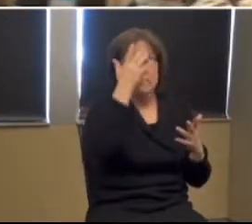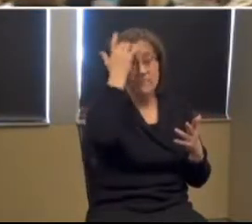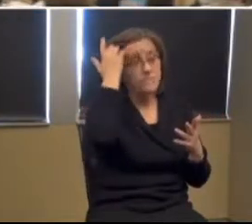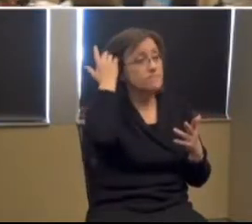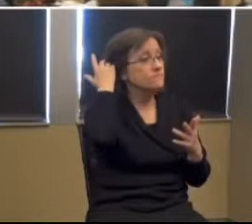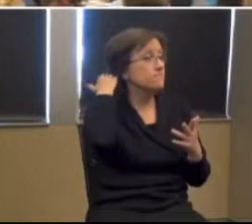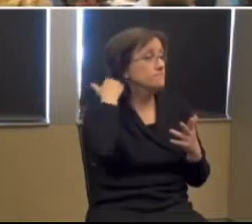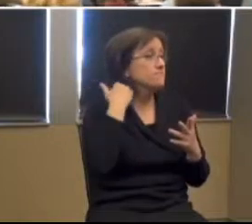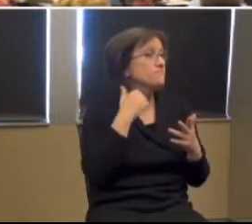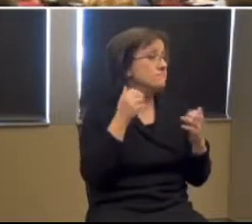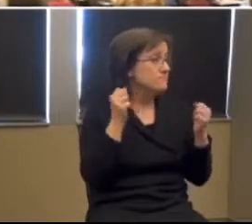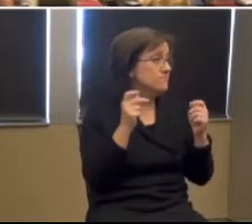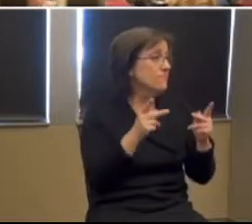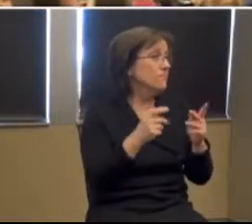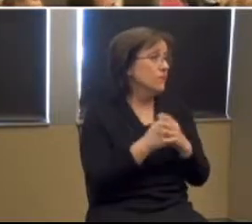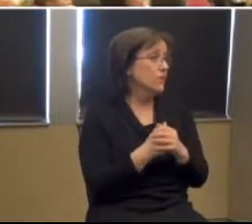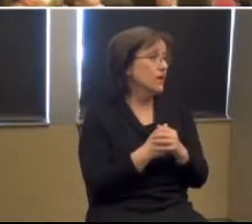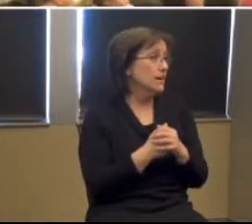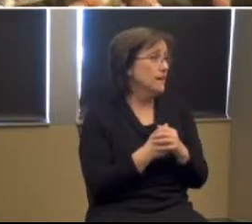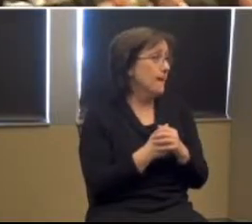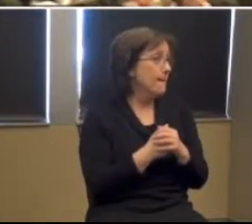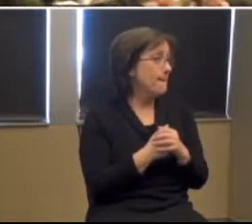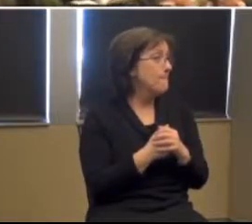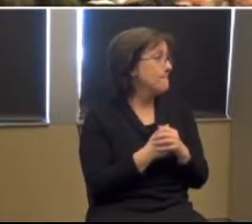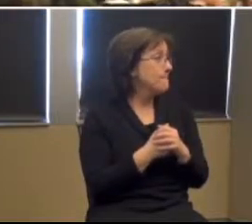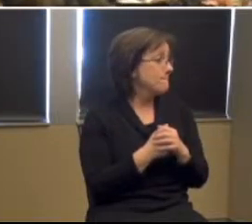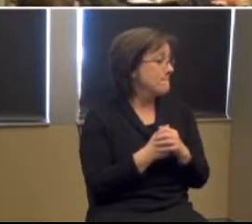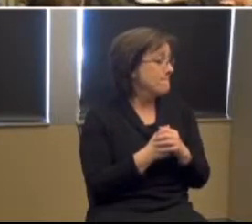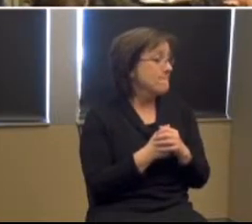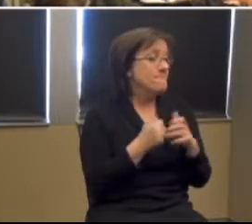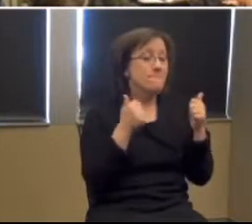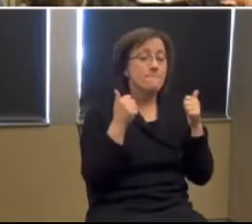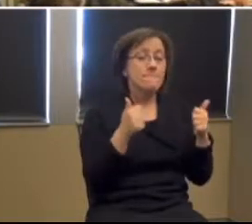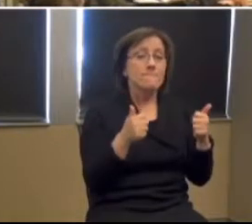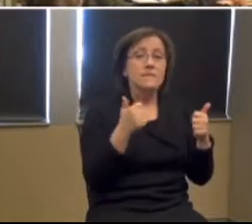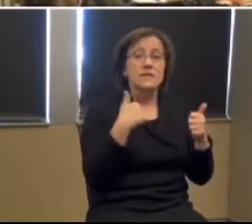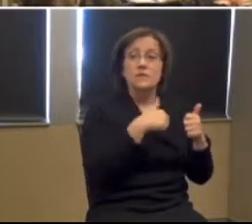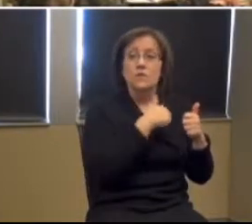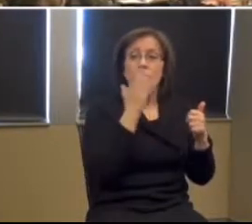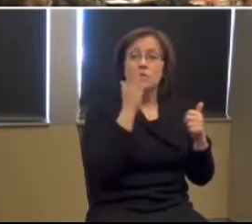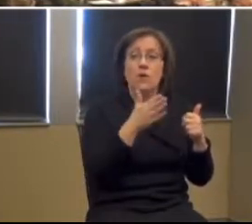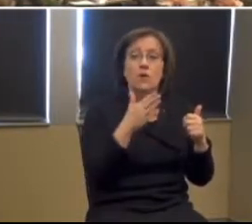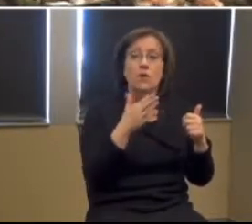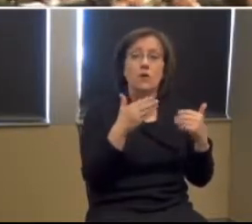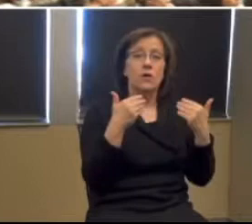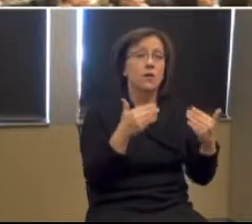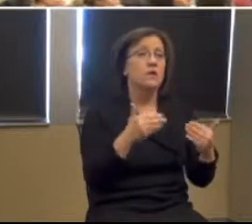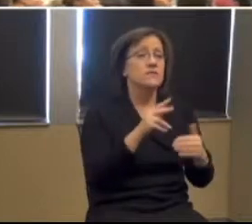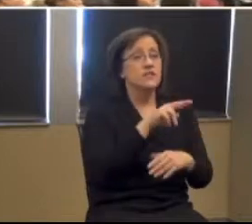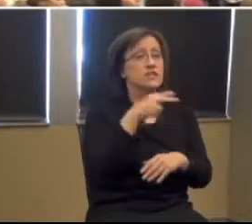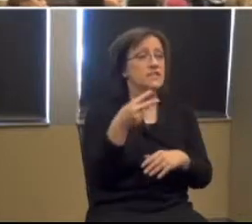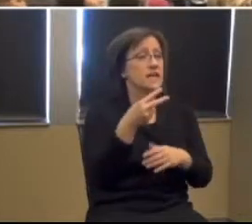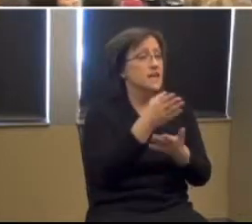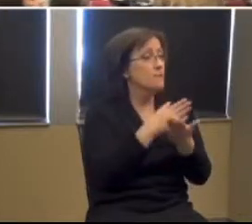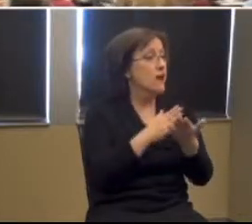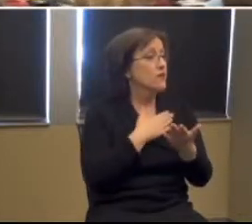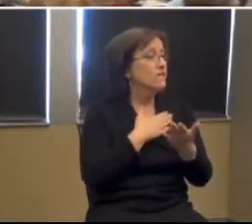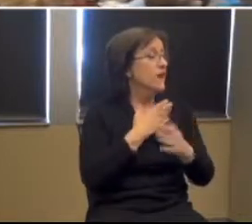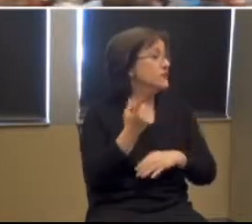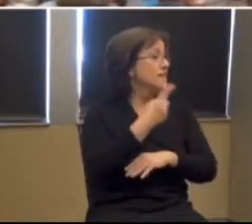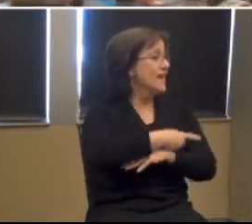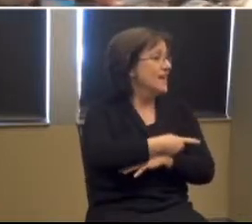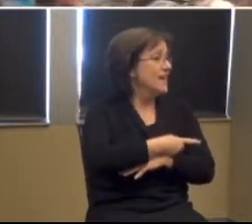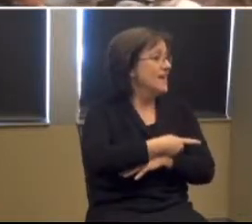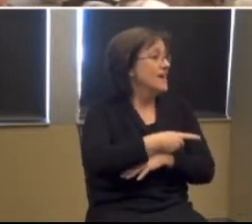All right, beautiful. So we're going to move on to the second part of our day, which is the